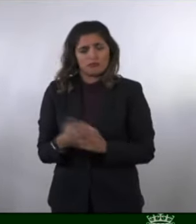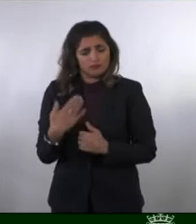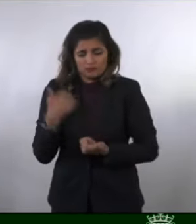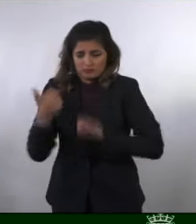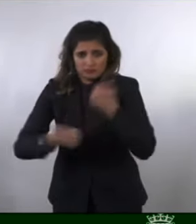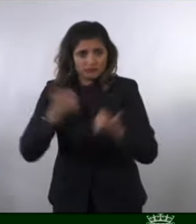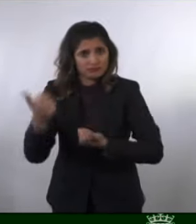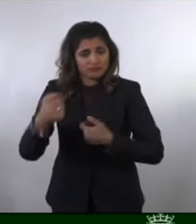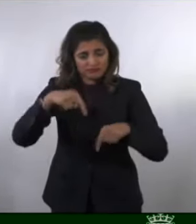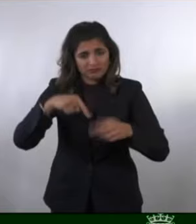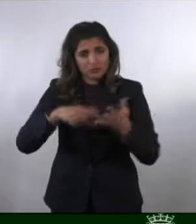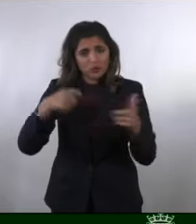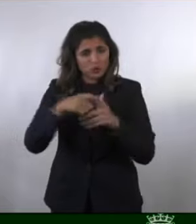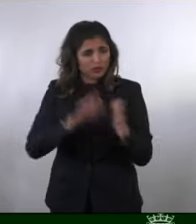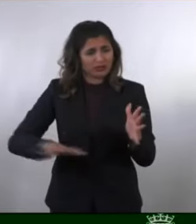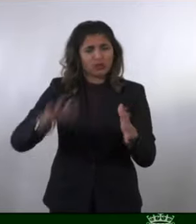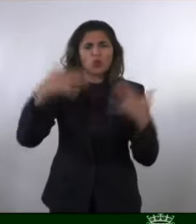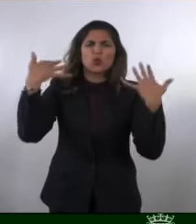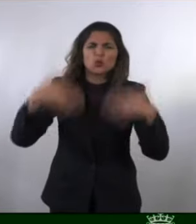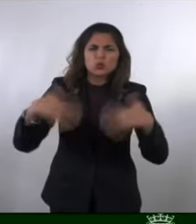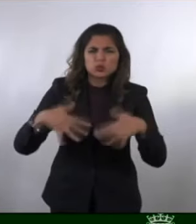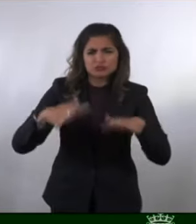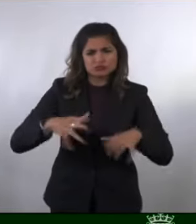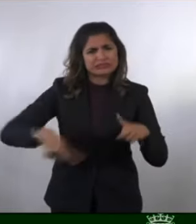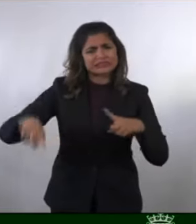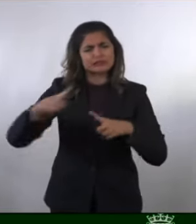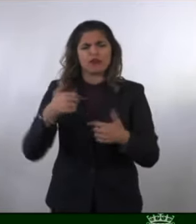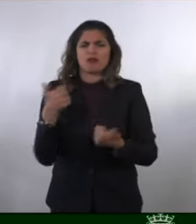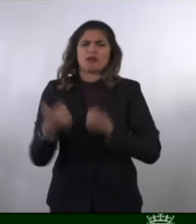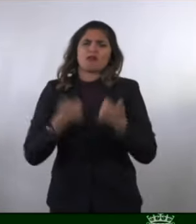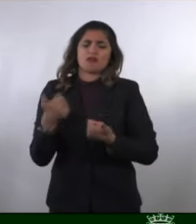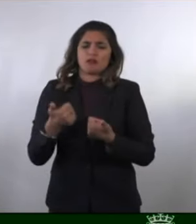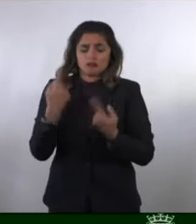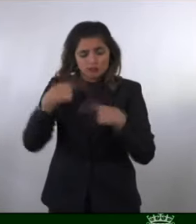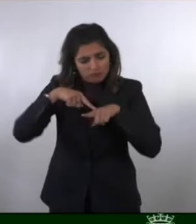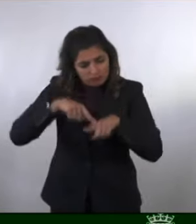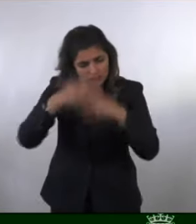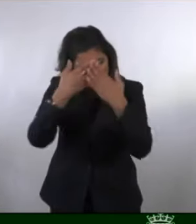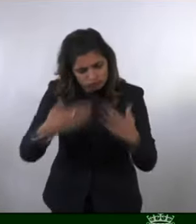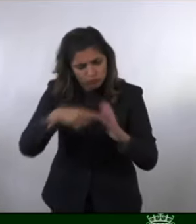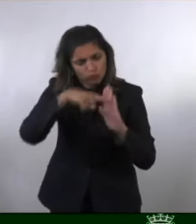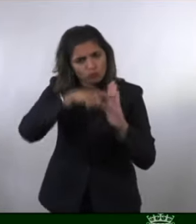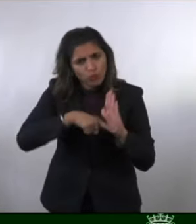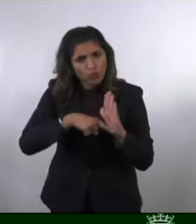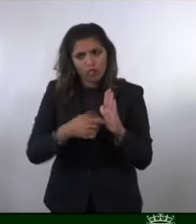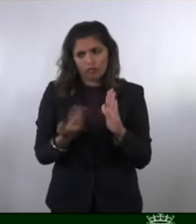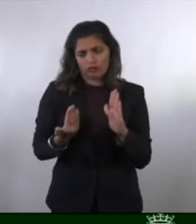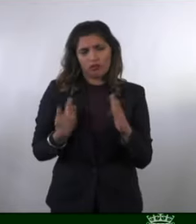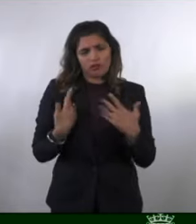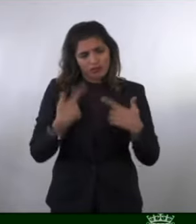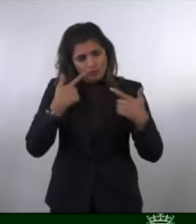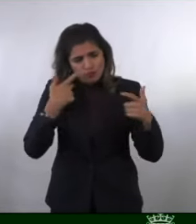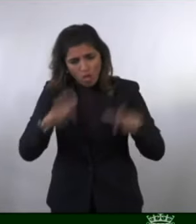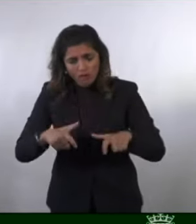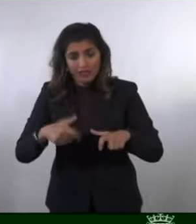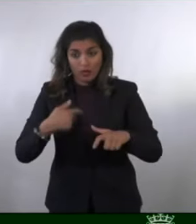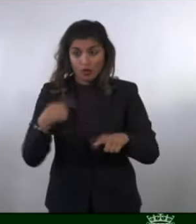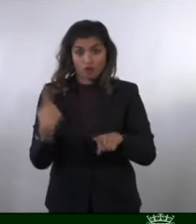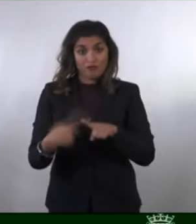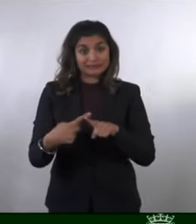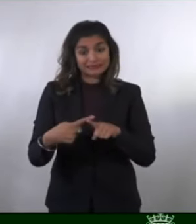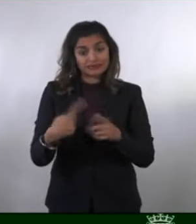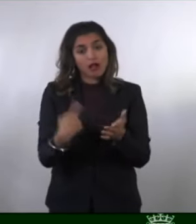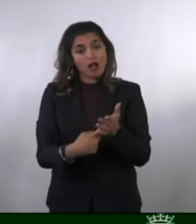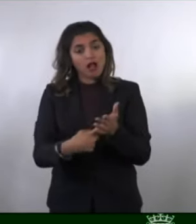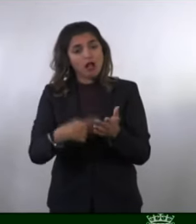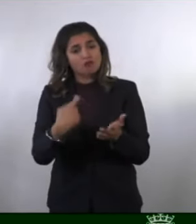country in following the guidance, in following the recent measures, that we've got the R down in the way that we have, and we've got the